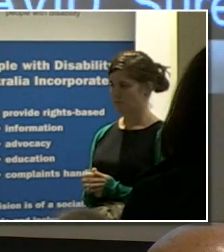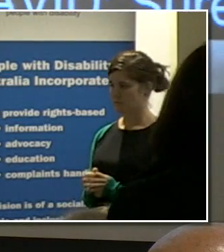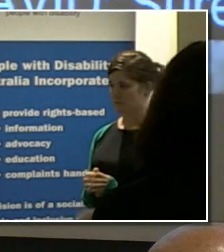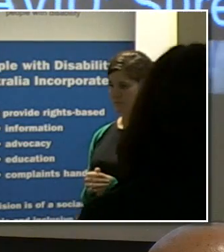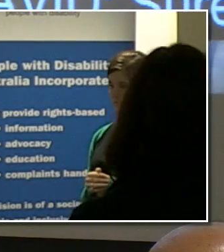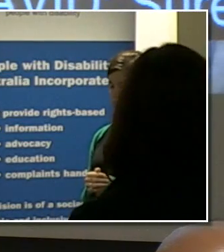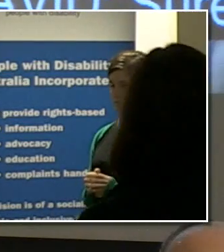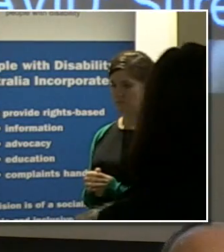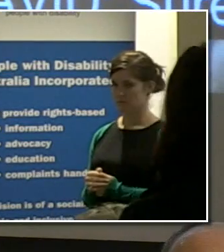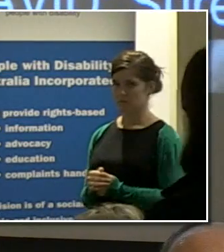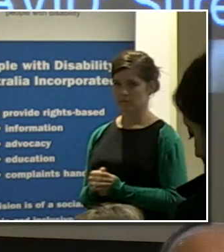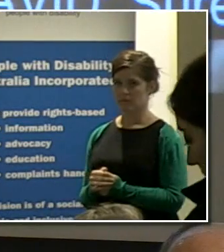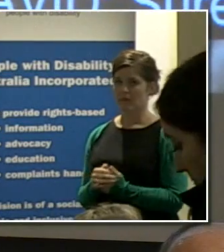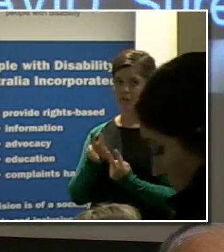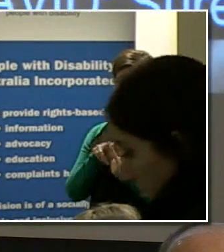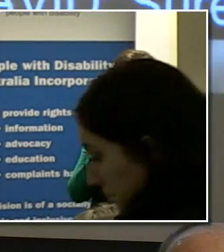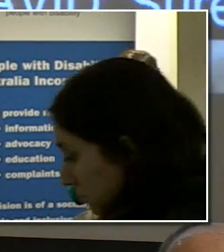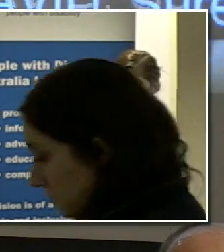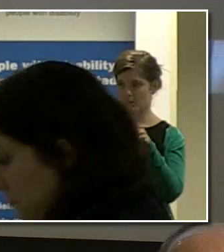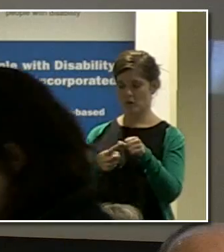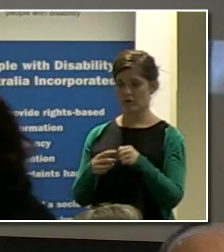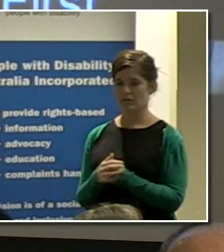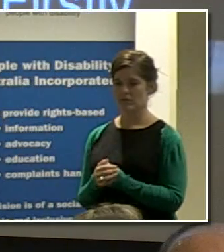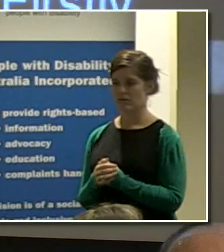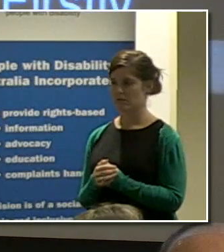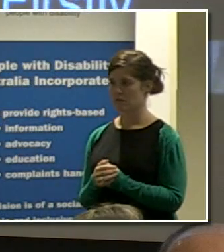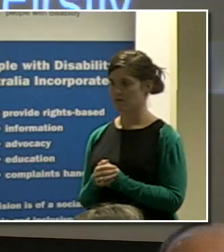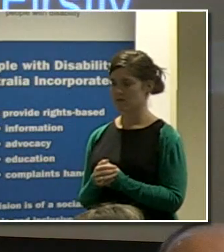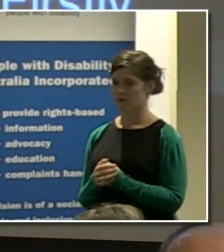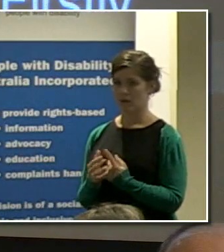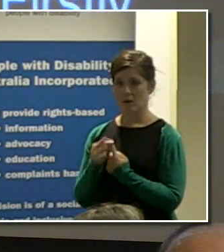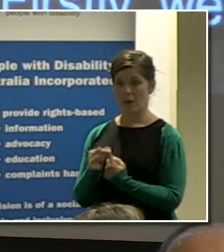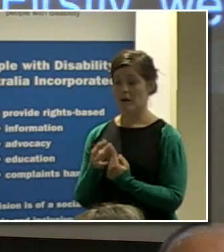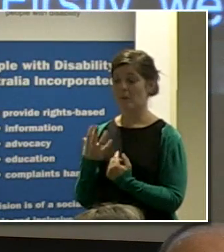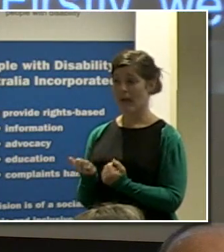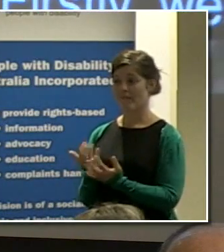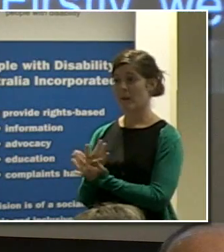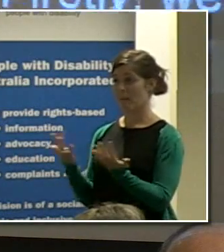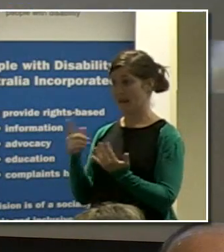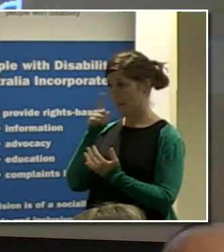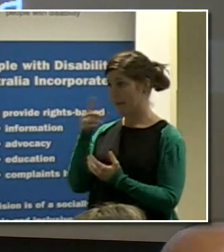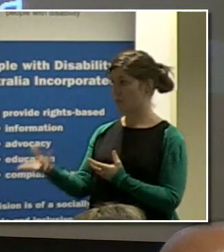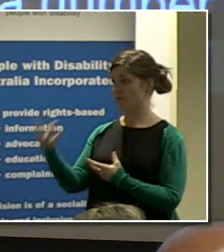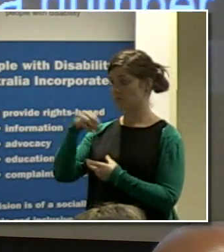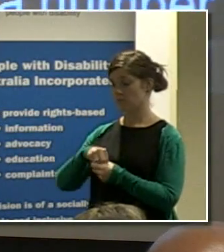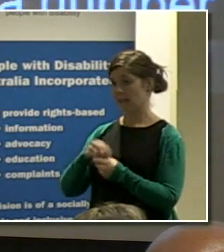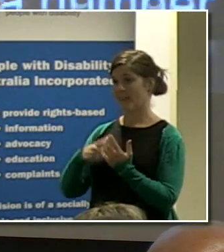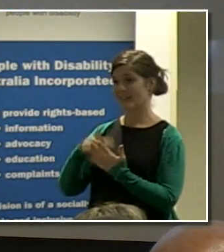Two things on that. Firstly, we actually have quite a number of participants in the